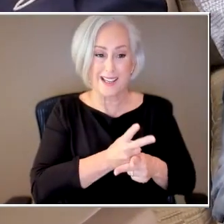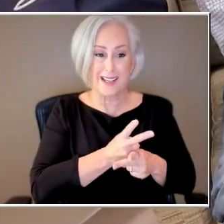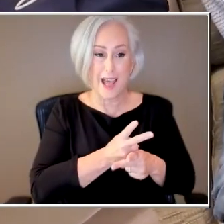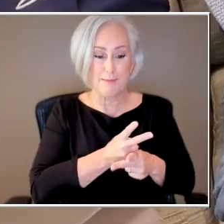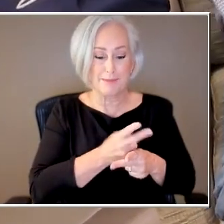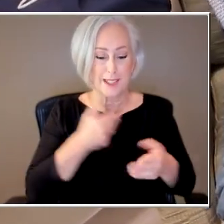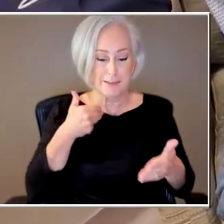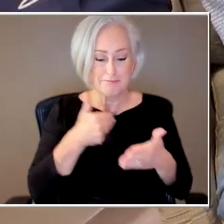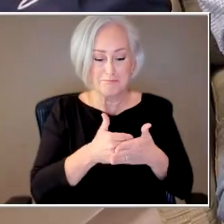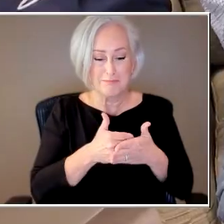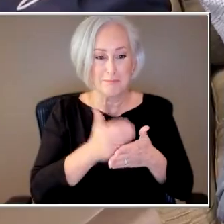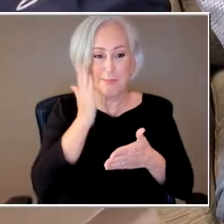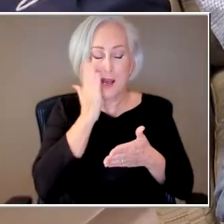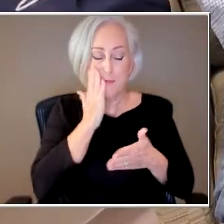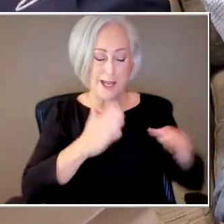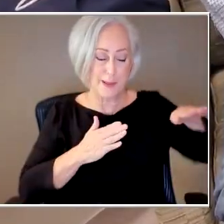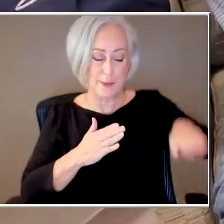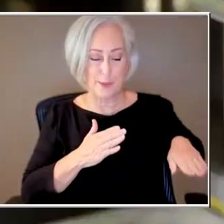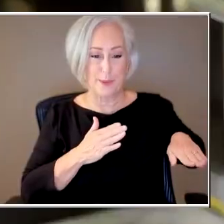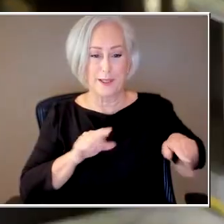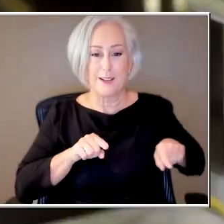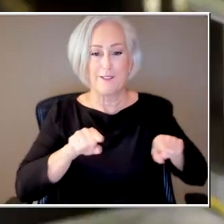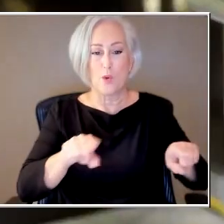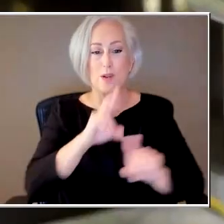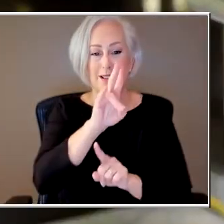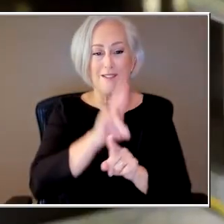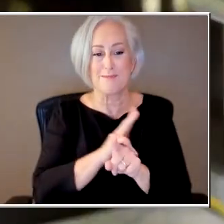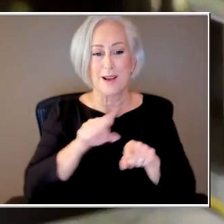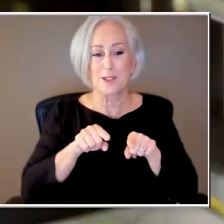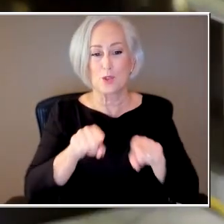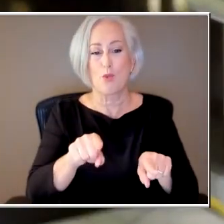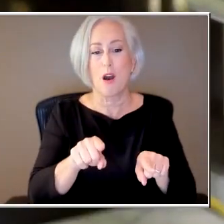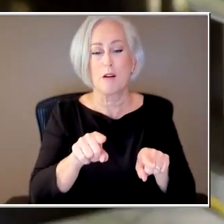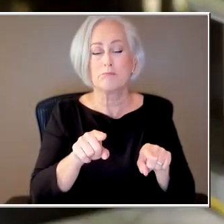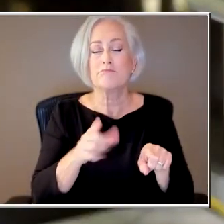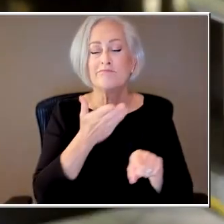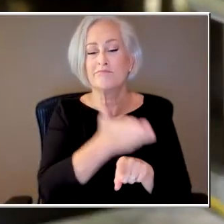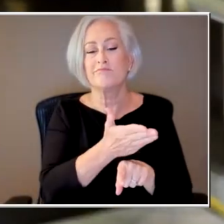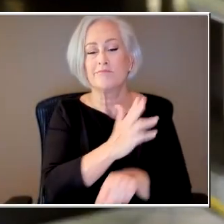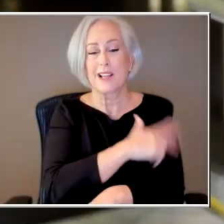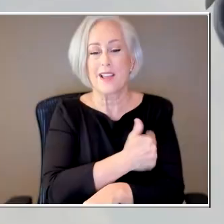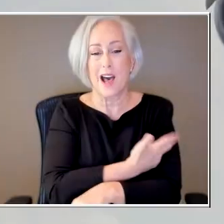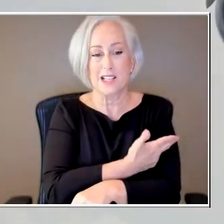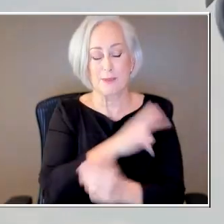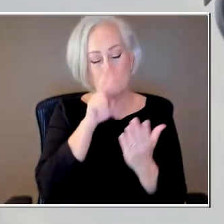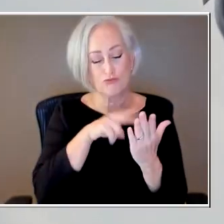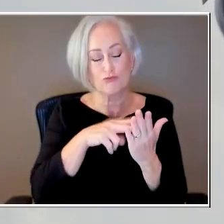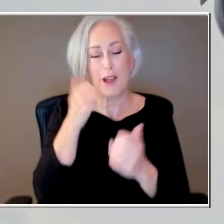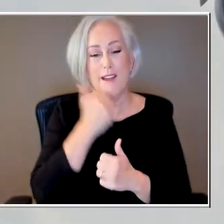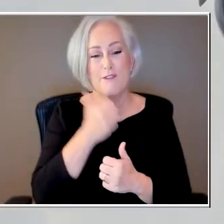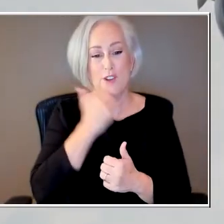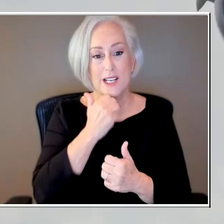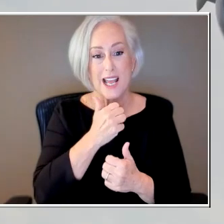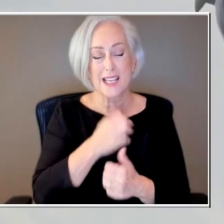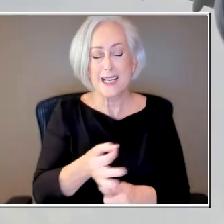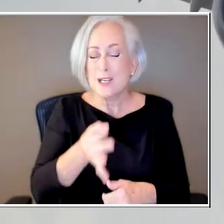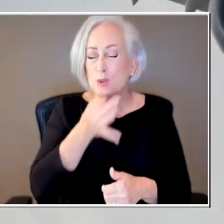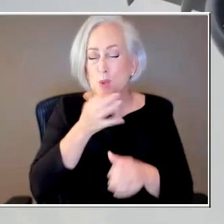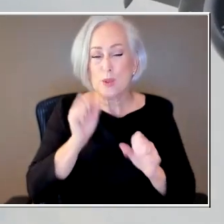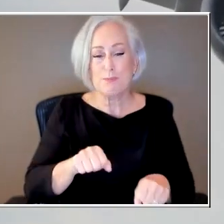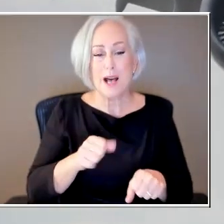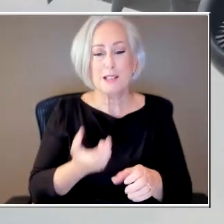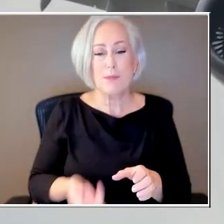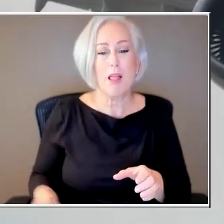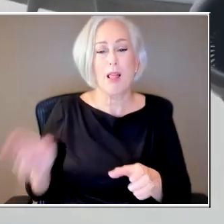months I was in the hospital, and I read it every single day. And as soon as he could, Todd jumped at the chance and jumped on a plane to